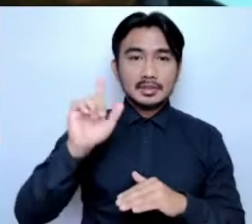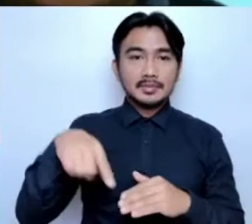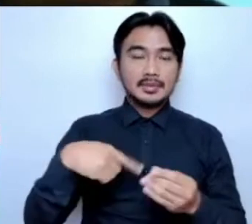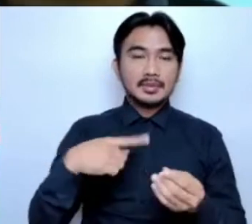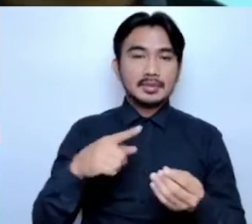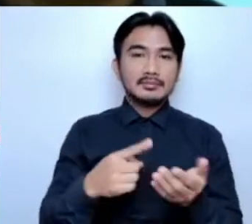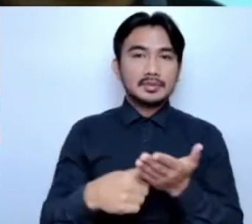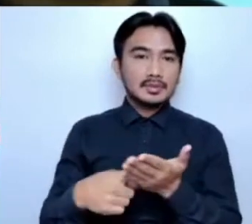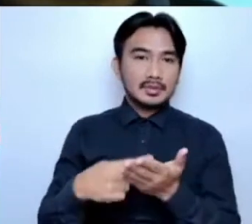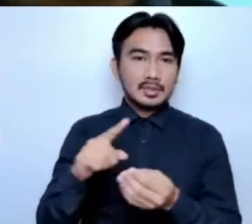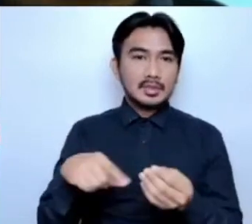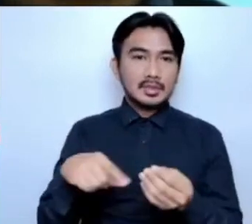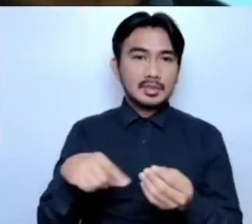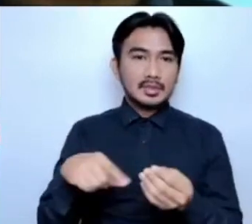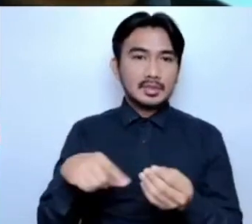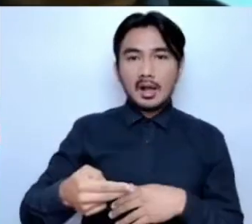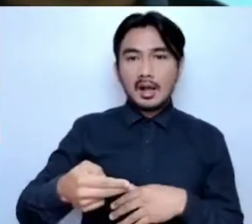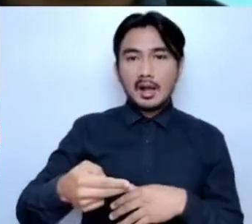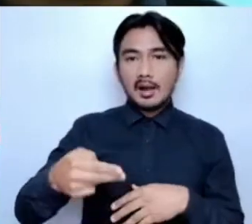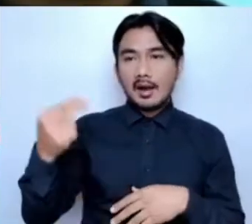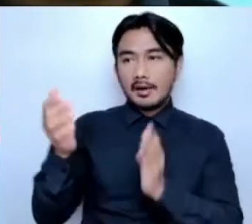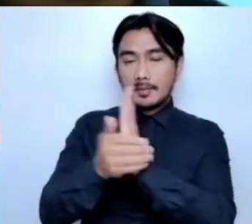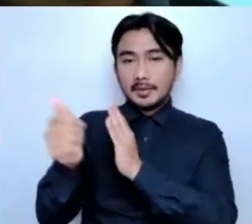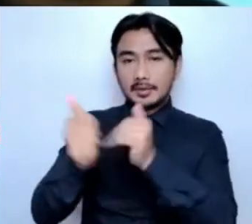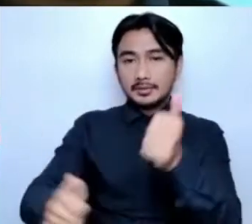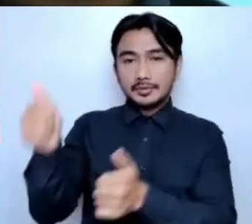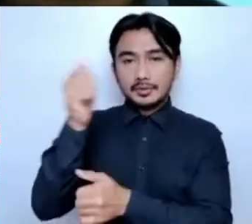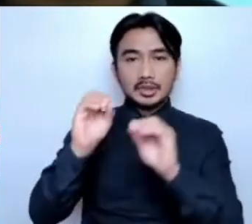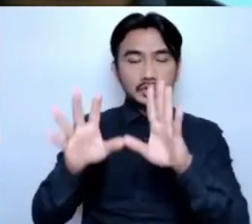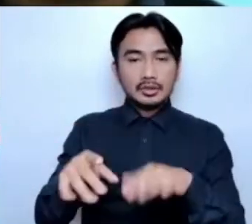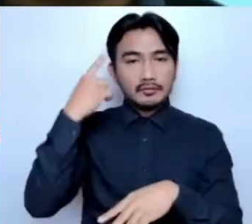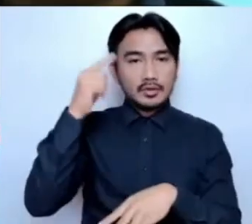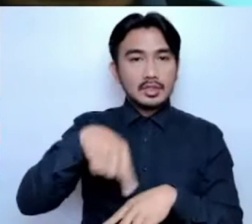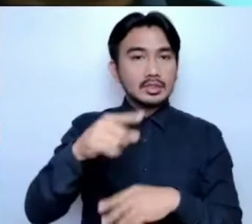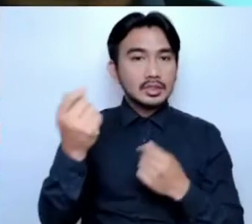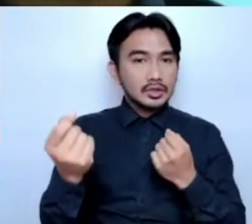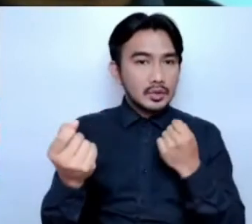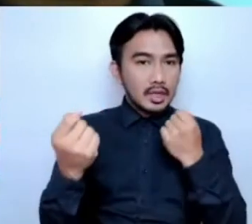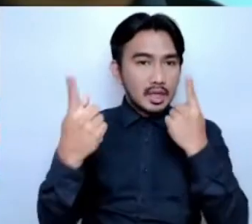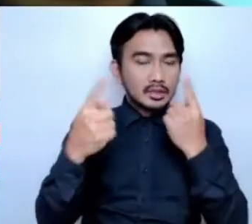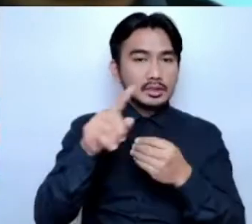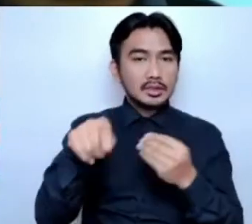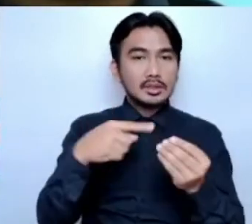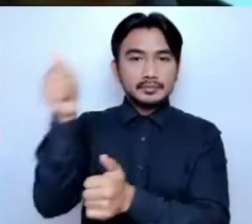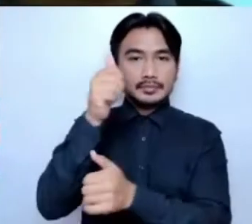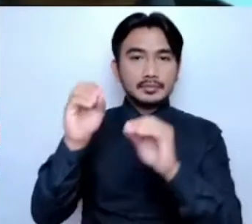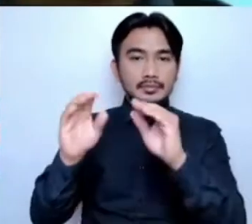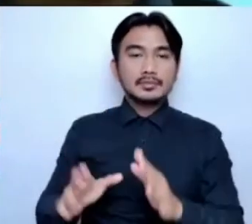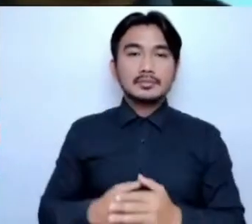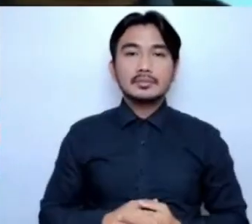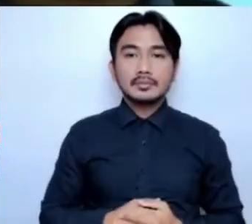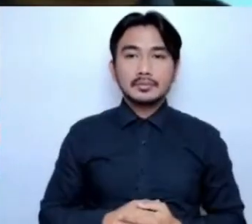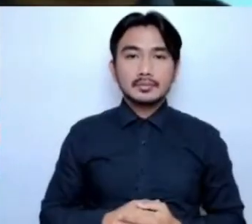it will be easy for us to understand this tool for our highly proficient teachers.